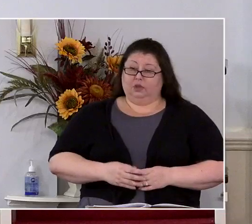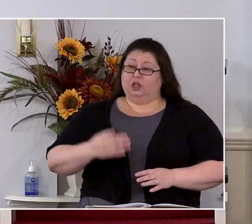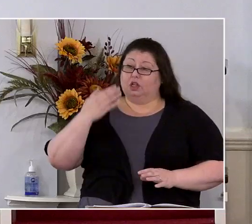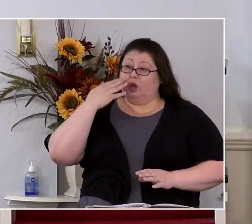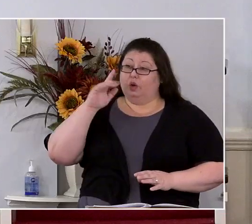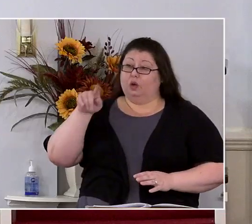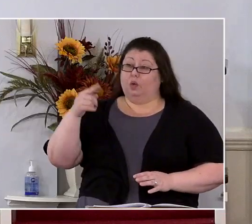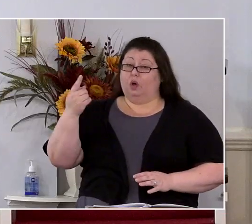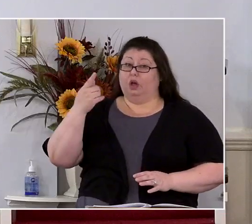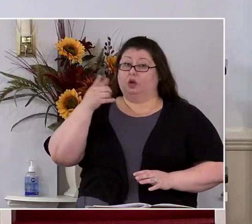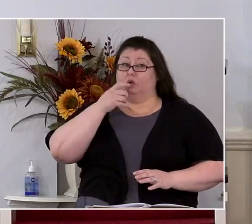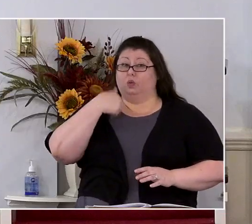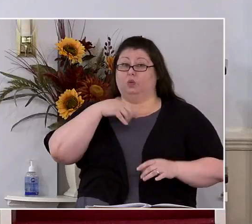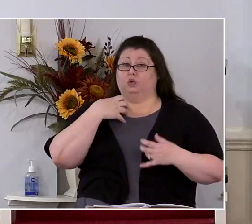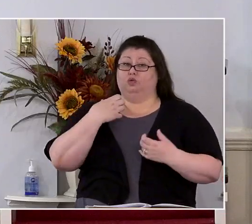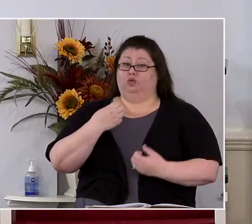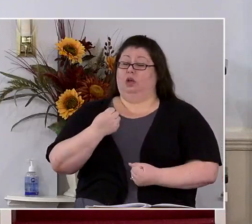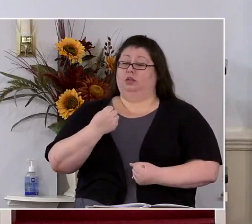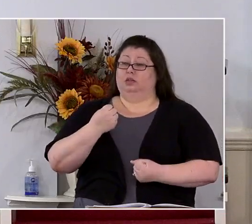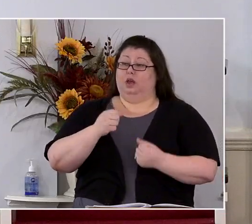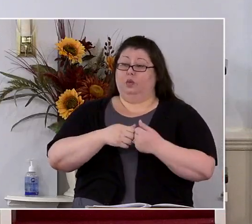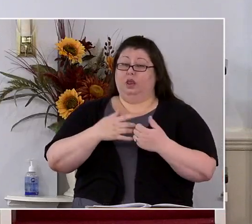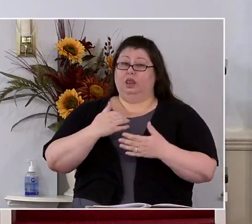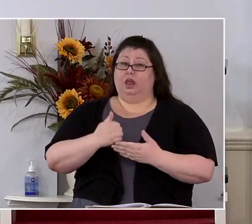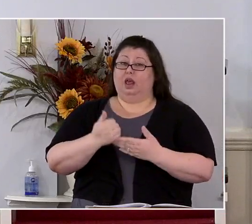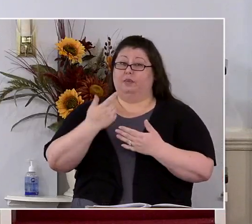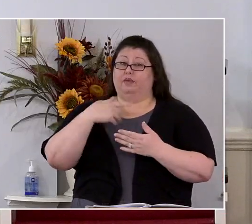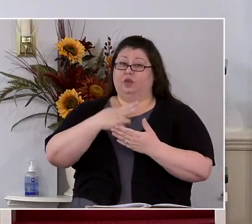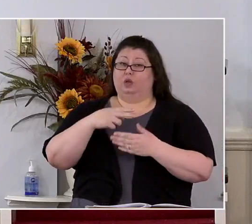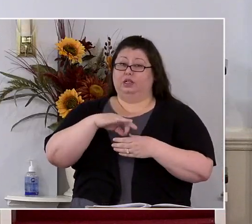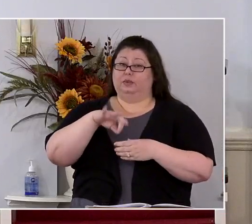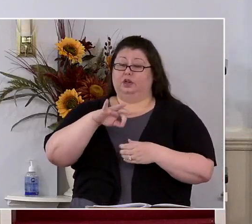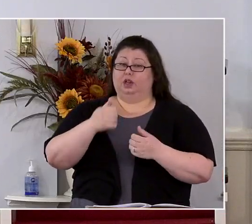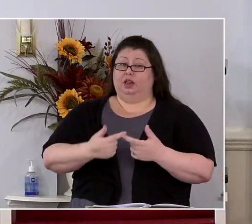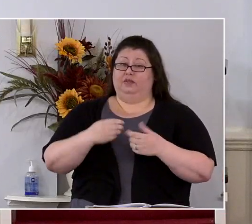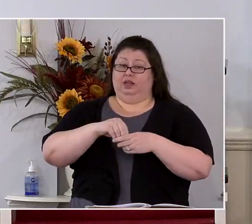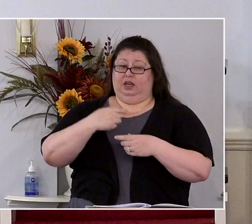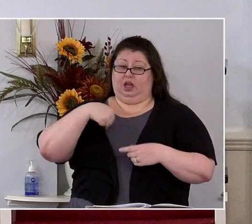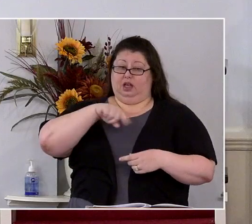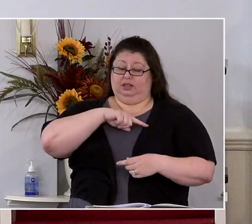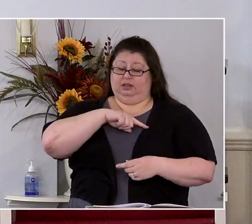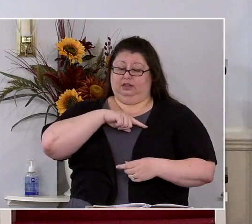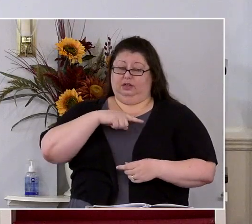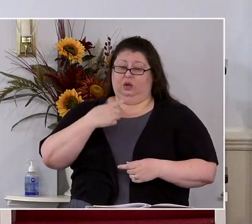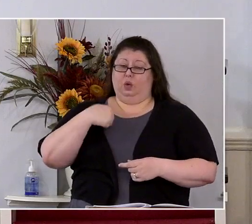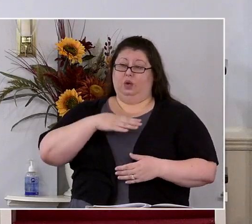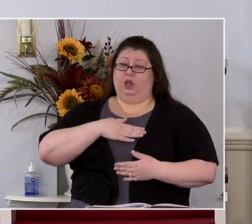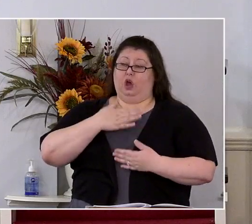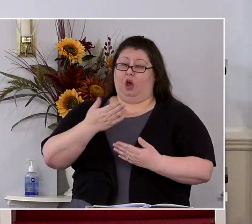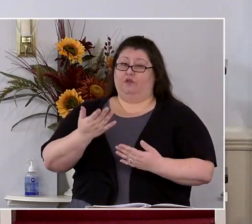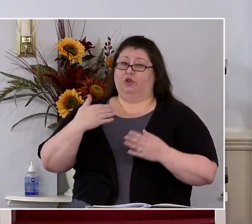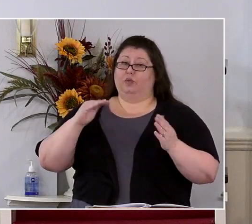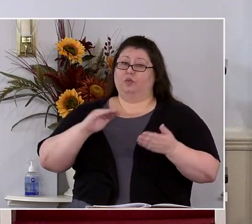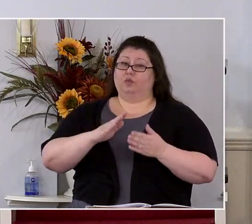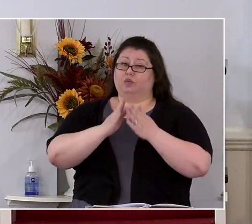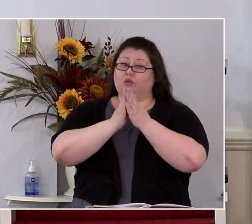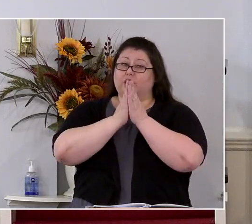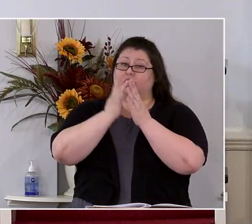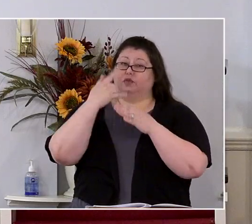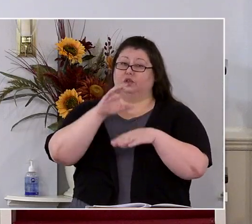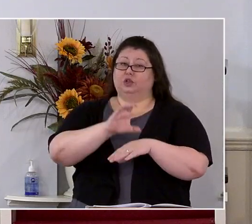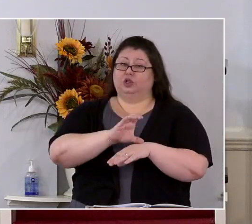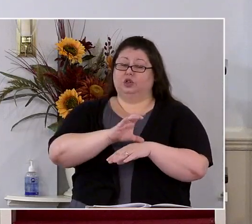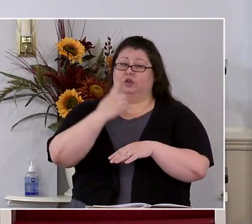Knowing the one in whom we trust, and with the help of the Holy Spirit living in us, we offer our prayers for the